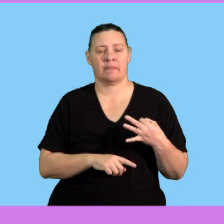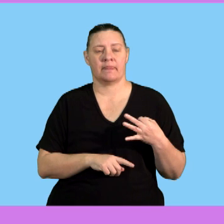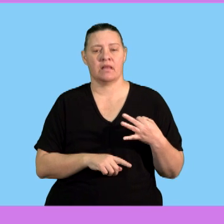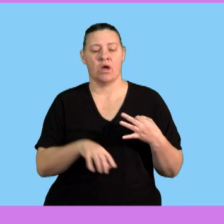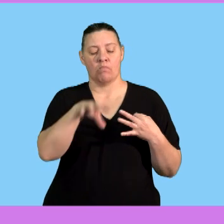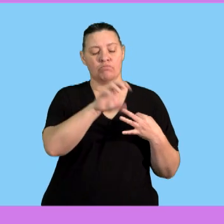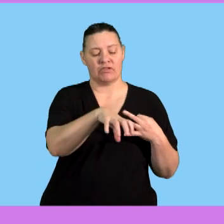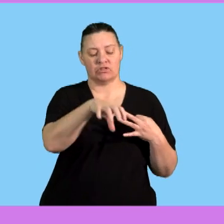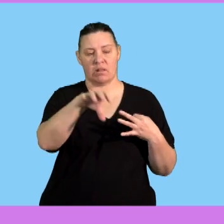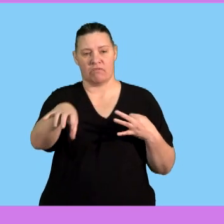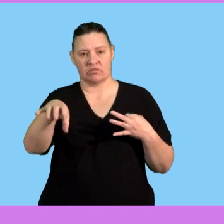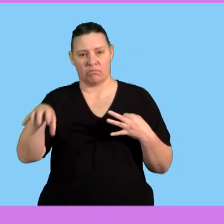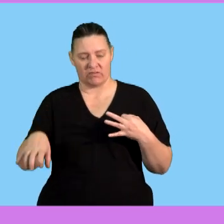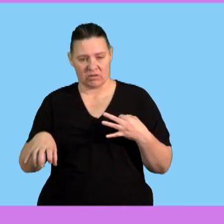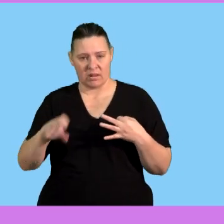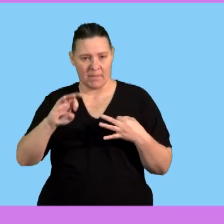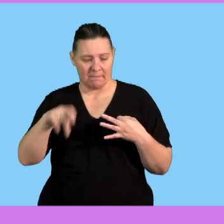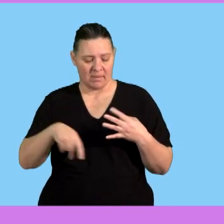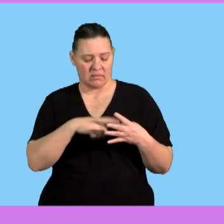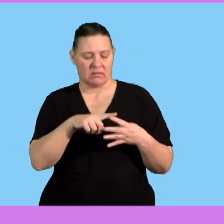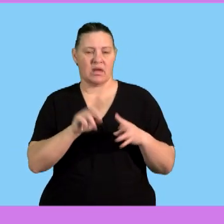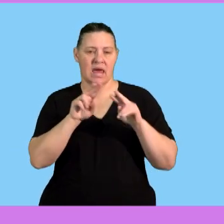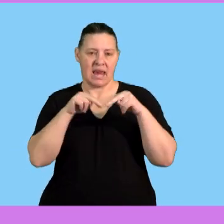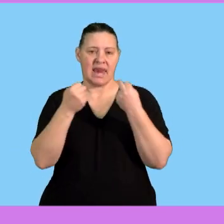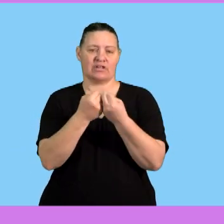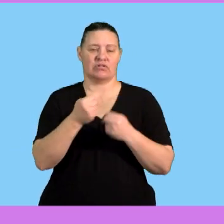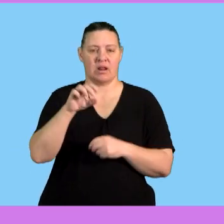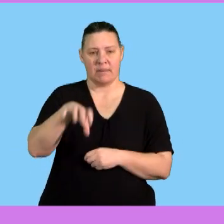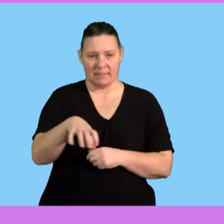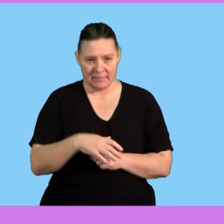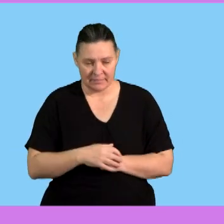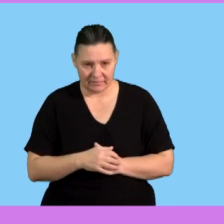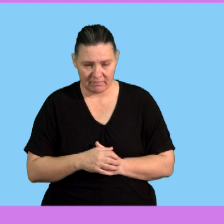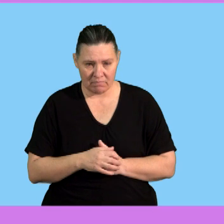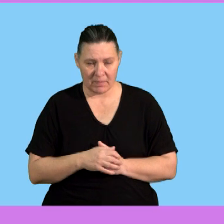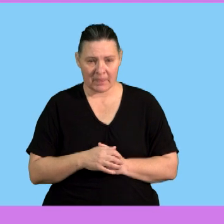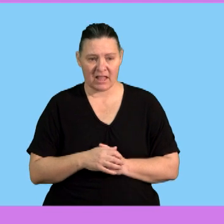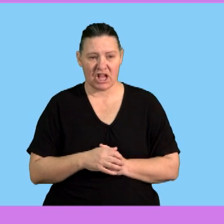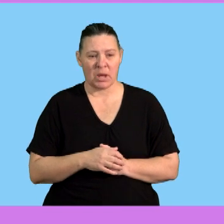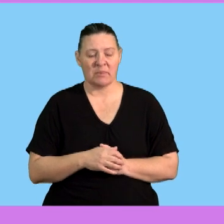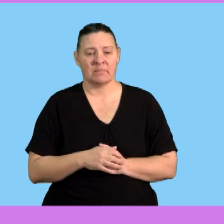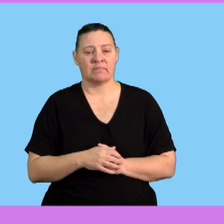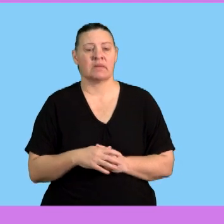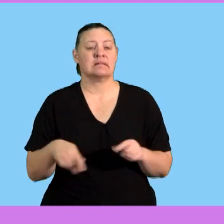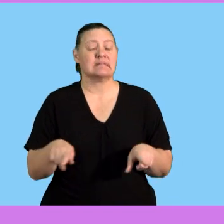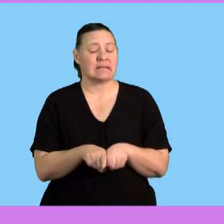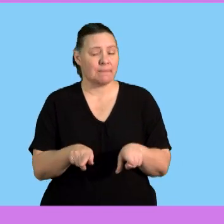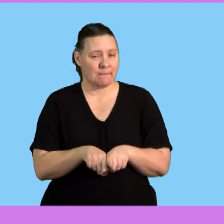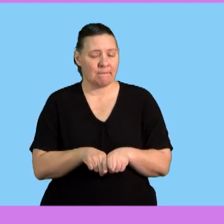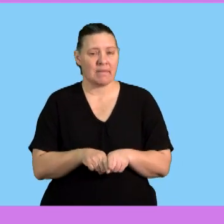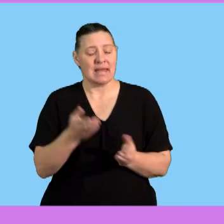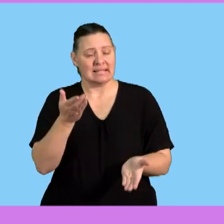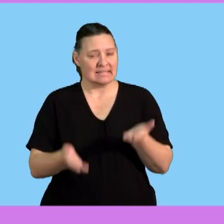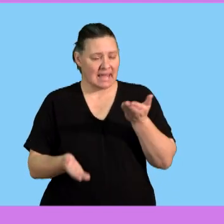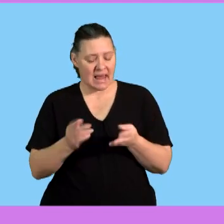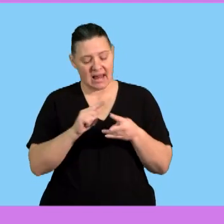The third one, provincial map, and lastly, a national map. Now you need to remember also the